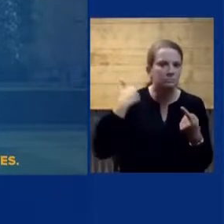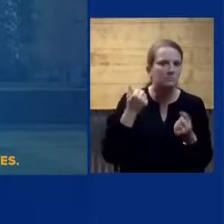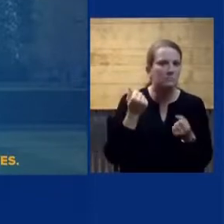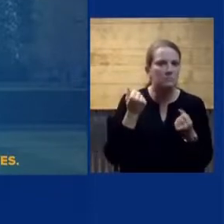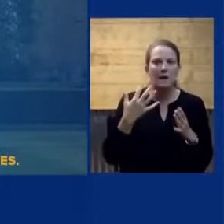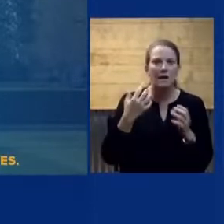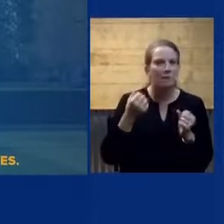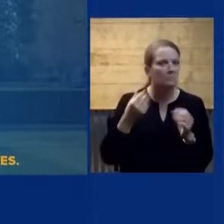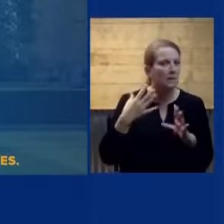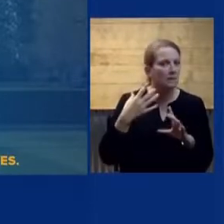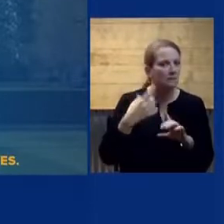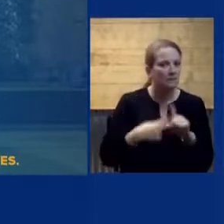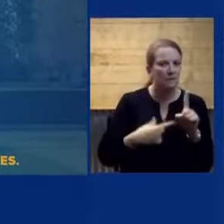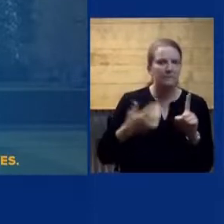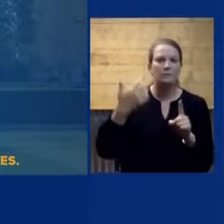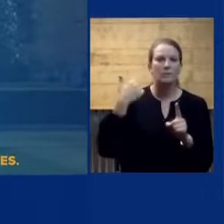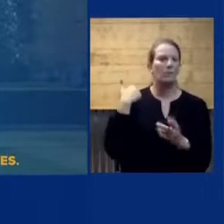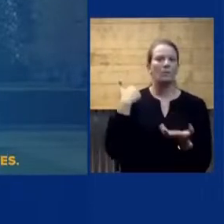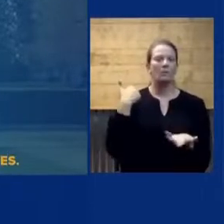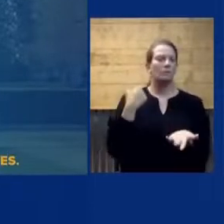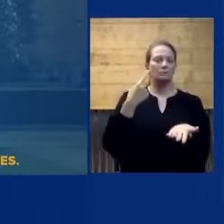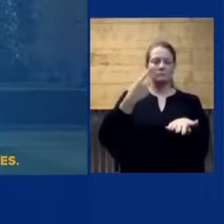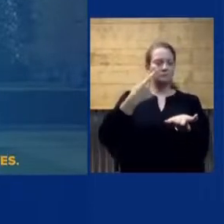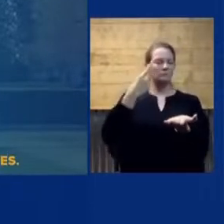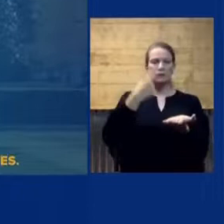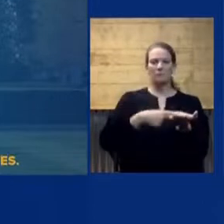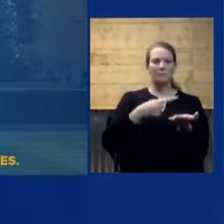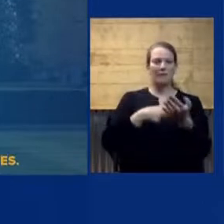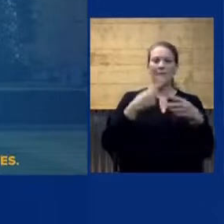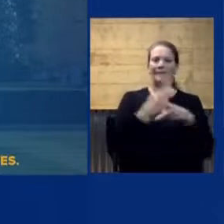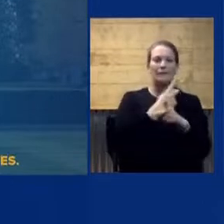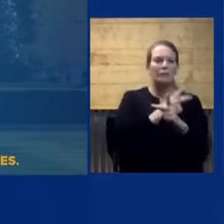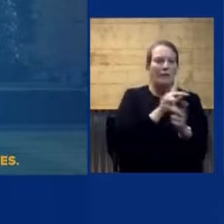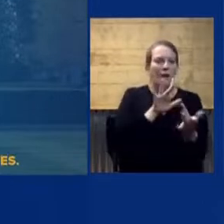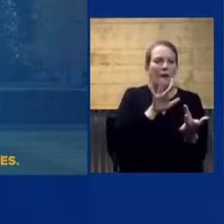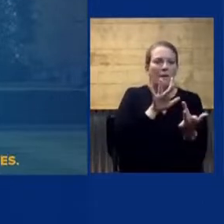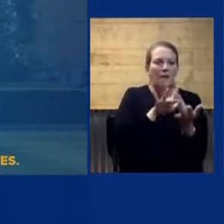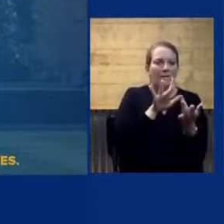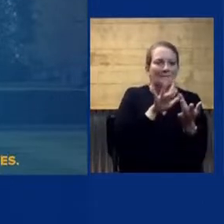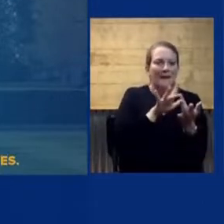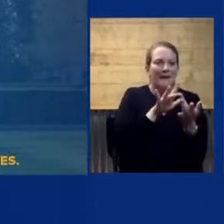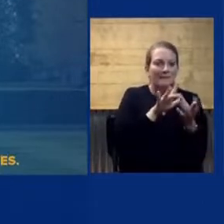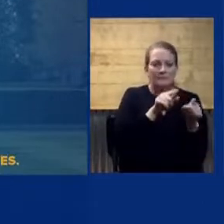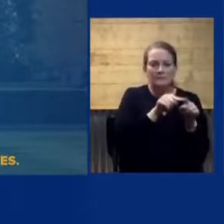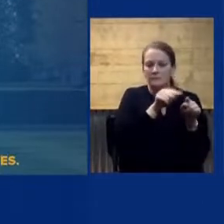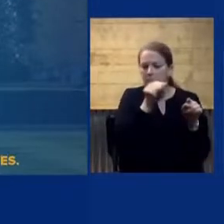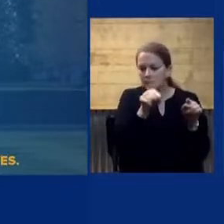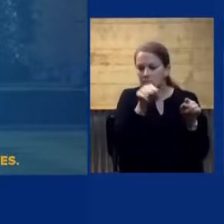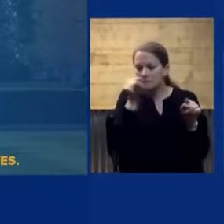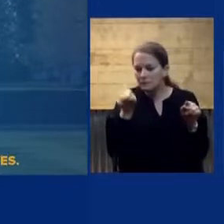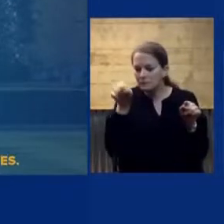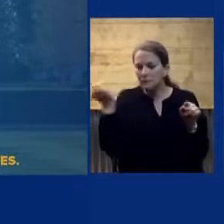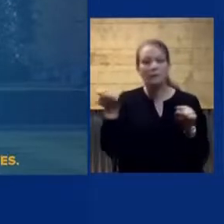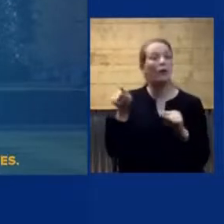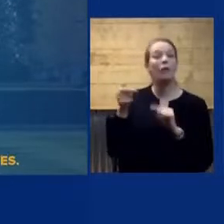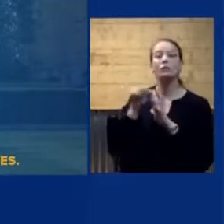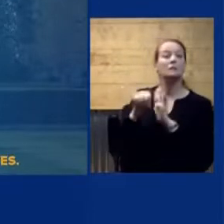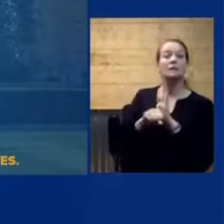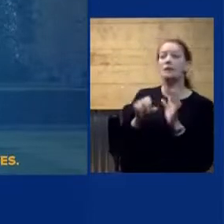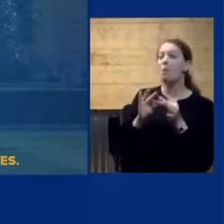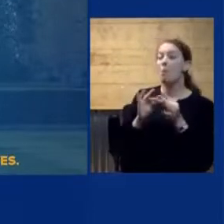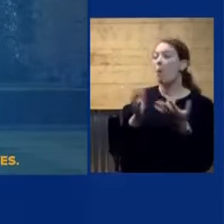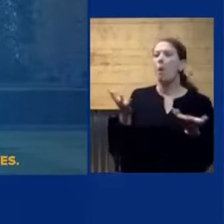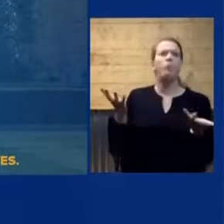ago. We talked about having contact tracing in place, and now the state's saying they don't have contact tracing in place, they can't get it